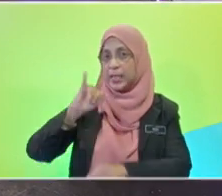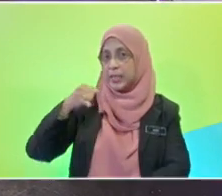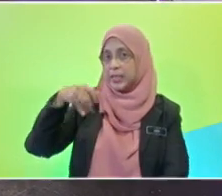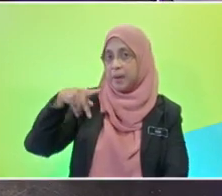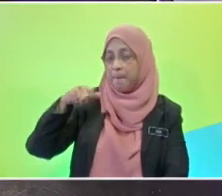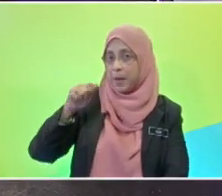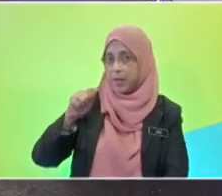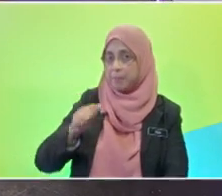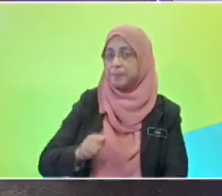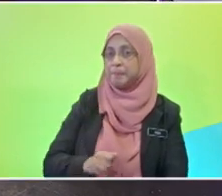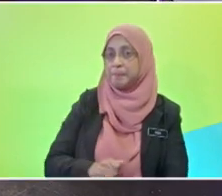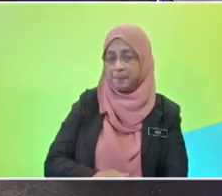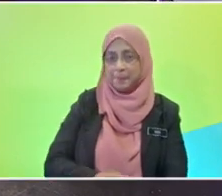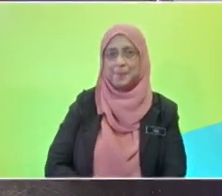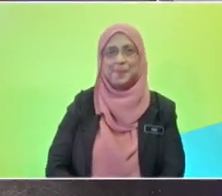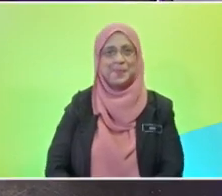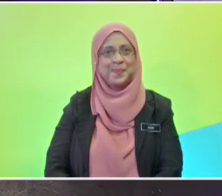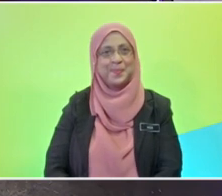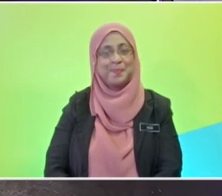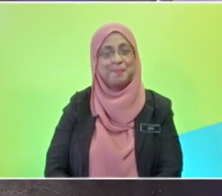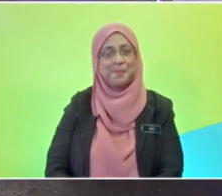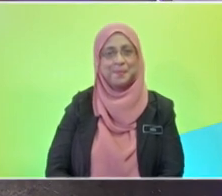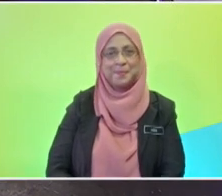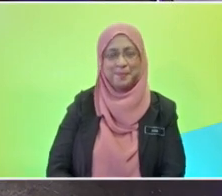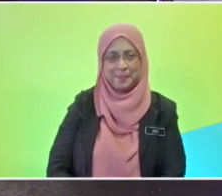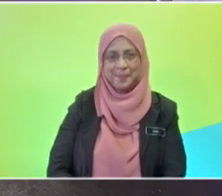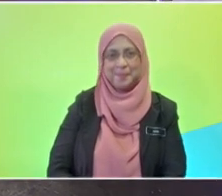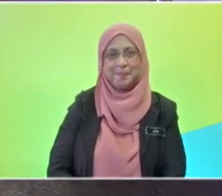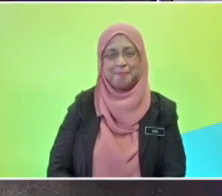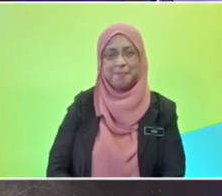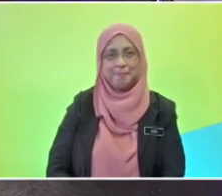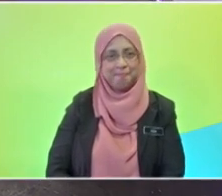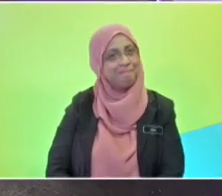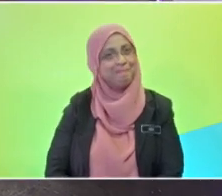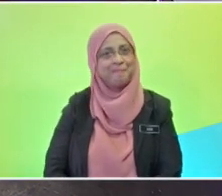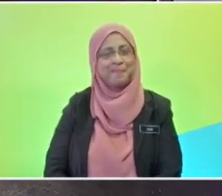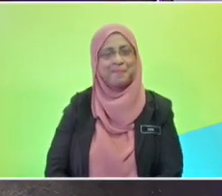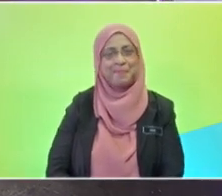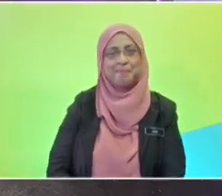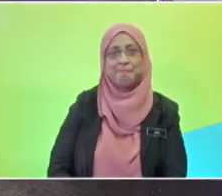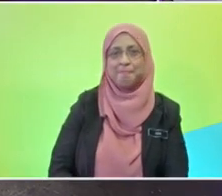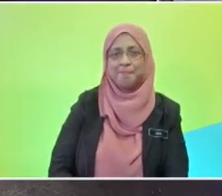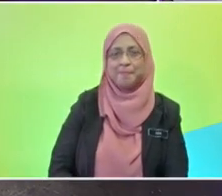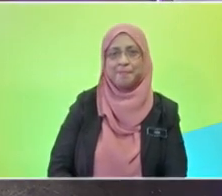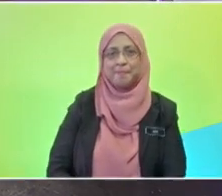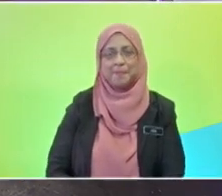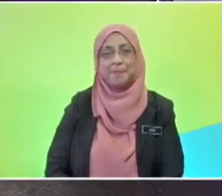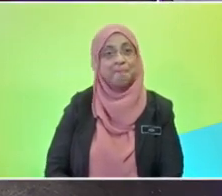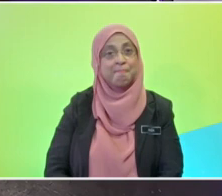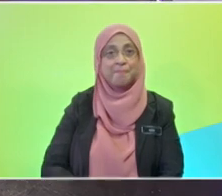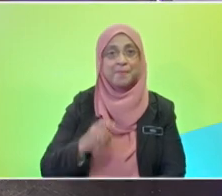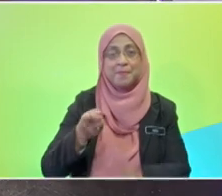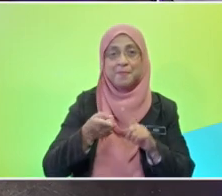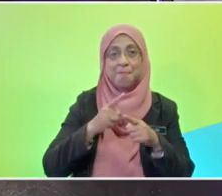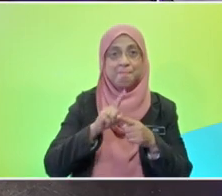if we try some after this? Sure, Chris. Okay, you but can in try. The in the meantime, can we take a short break while we try? Sure. Okay, for our friends watching at